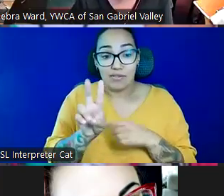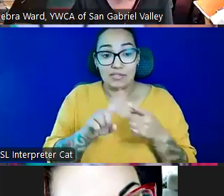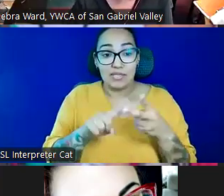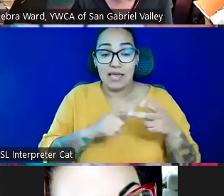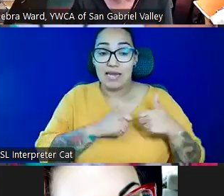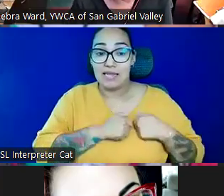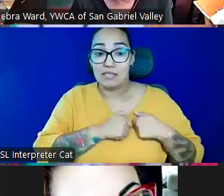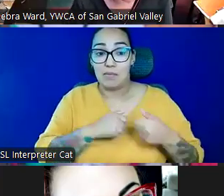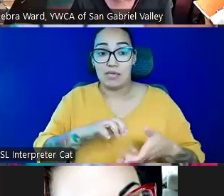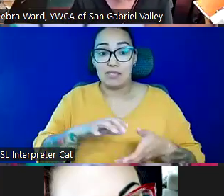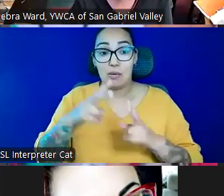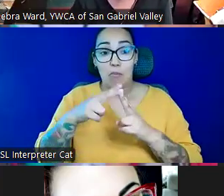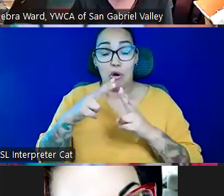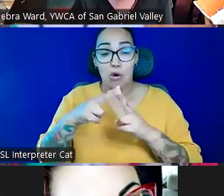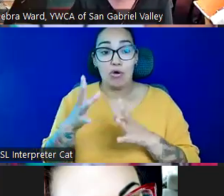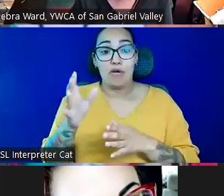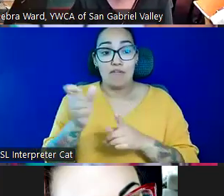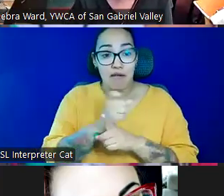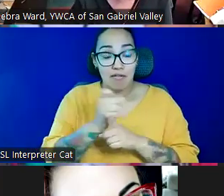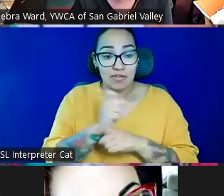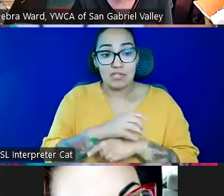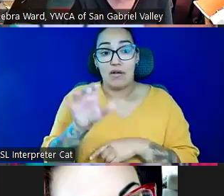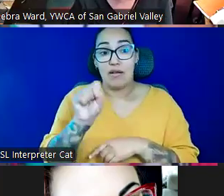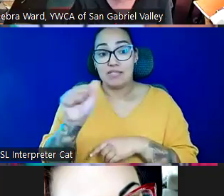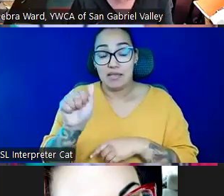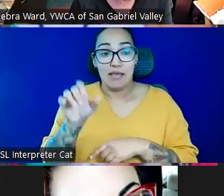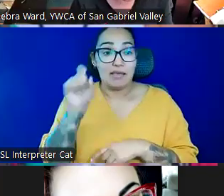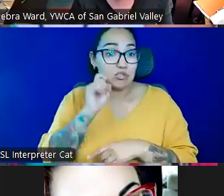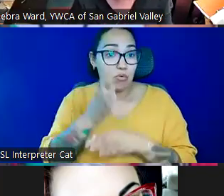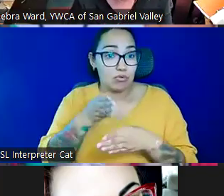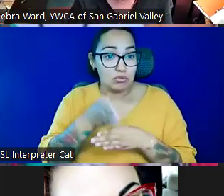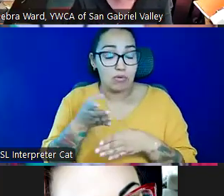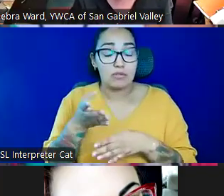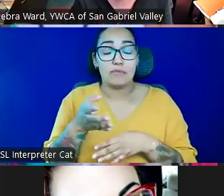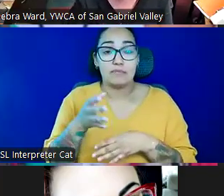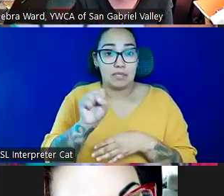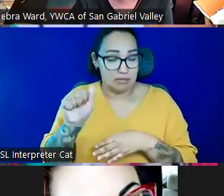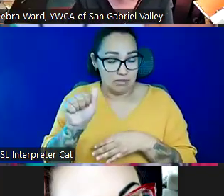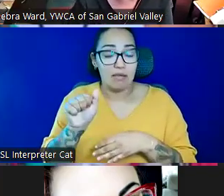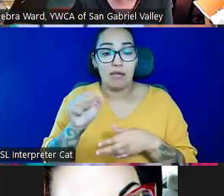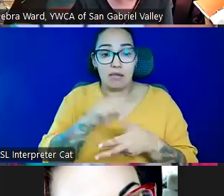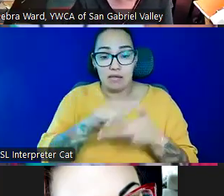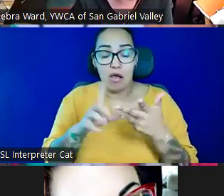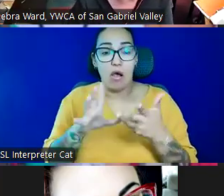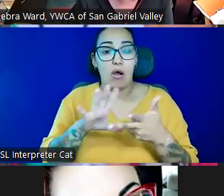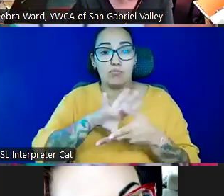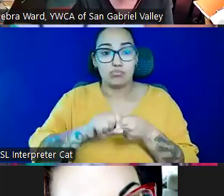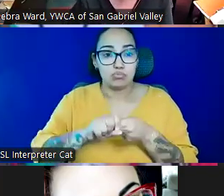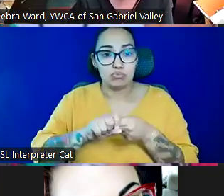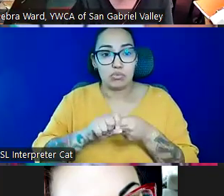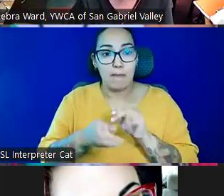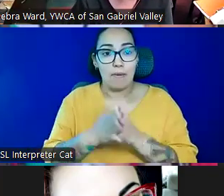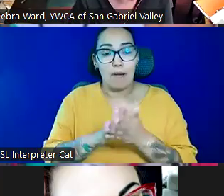partner violence and our sexual assault programs are married into one through our domestic